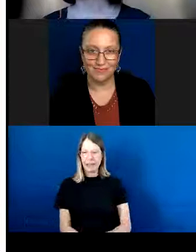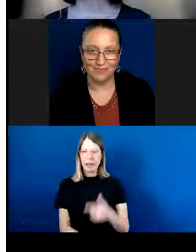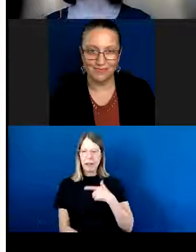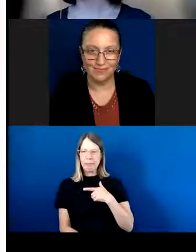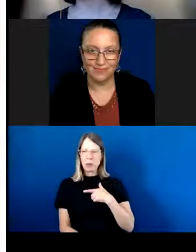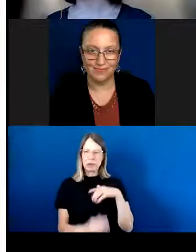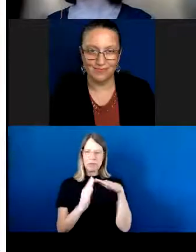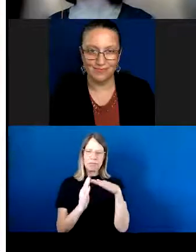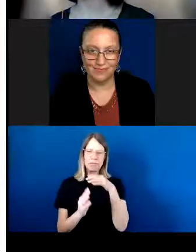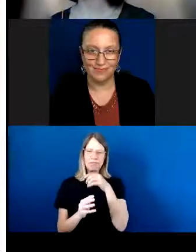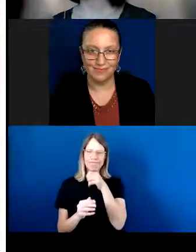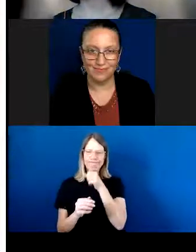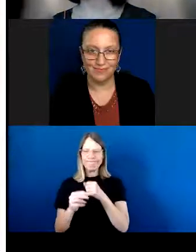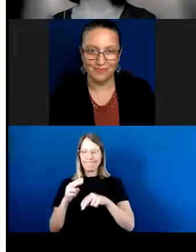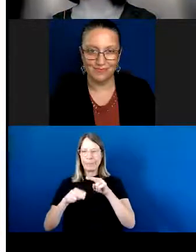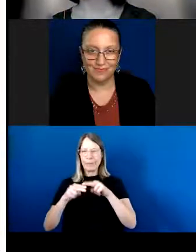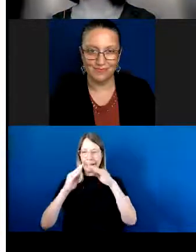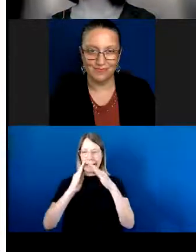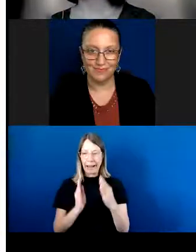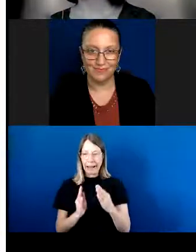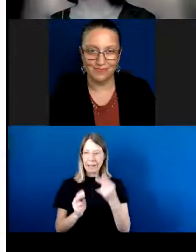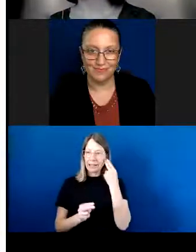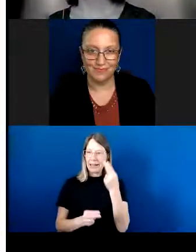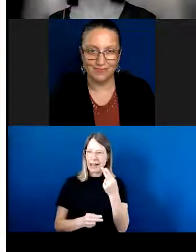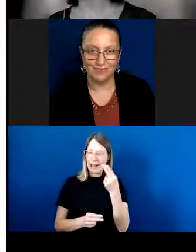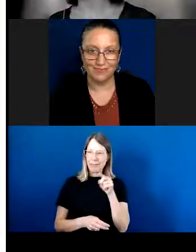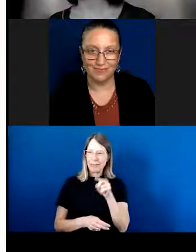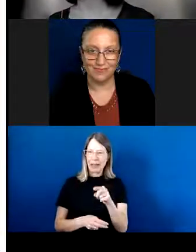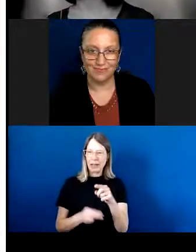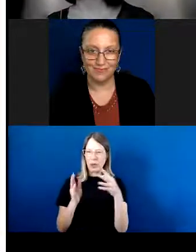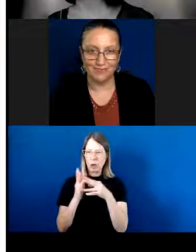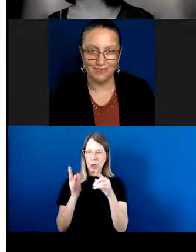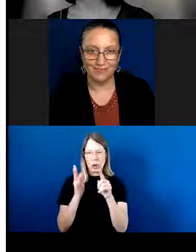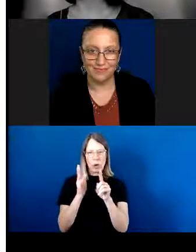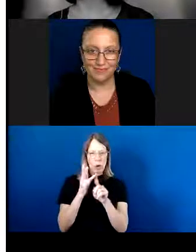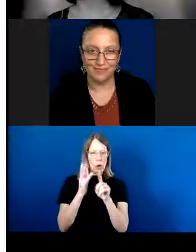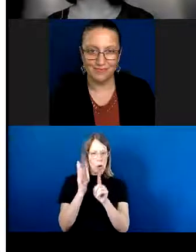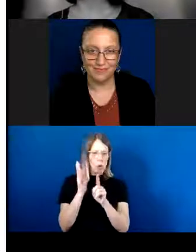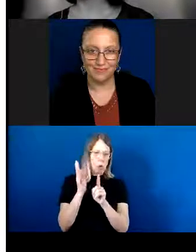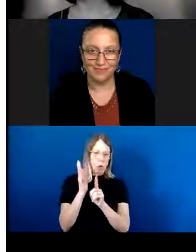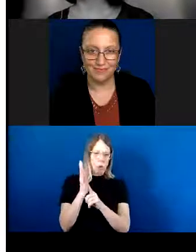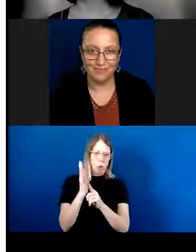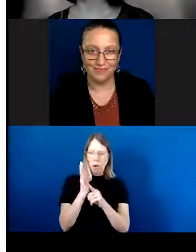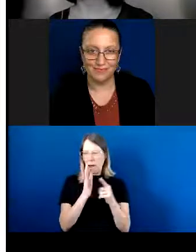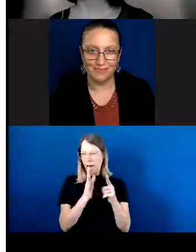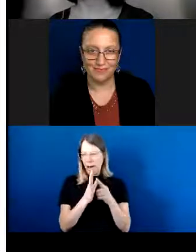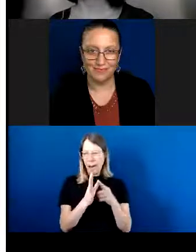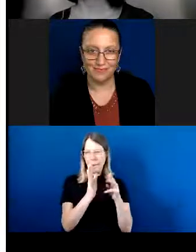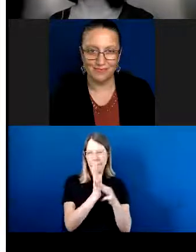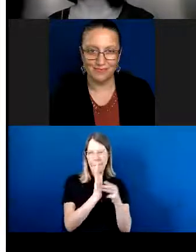around 1793, named his property Walla Molla after the valley's Aboriginal name.